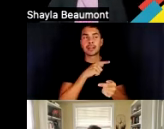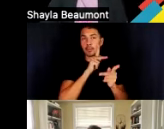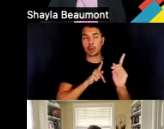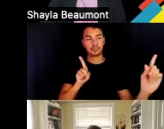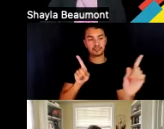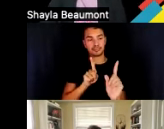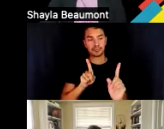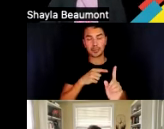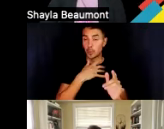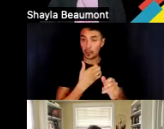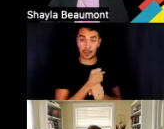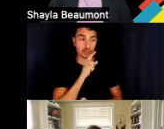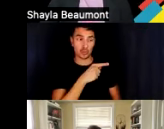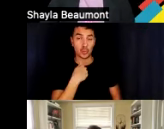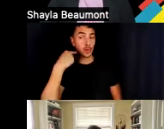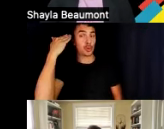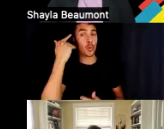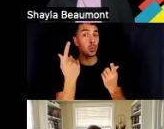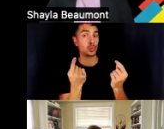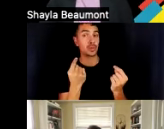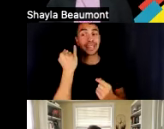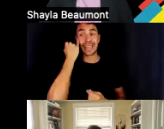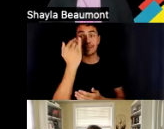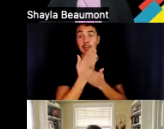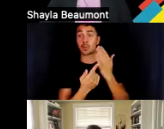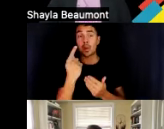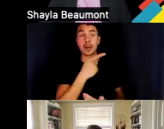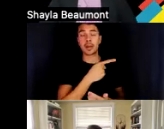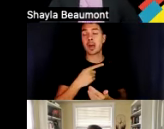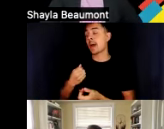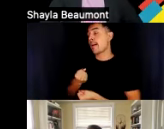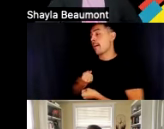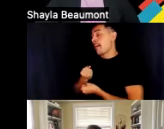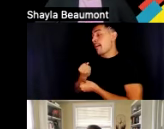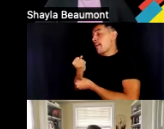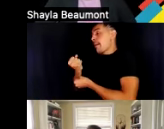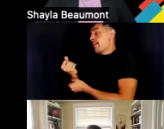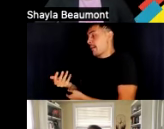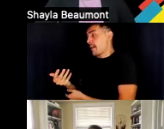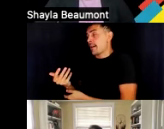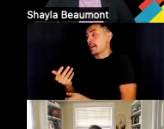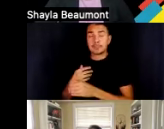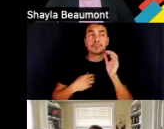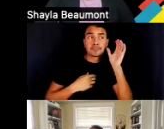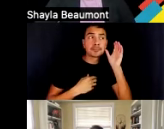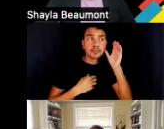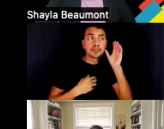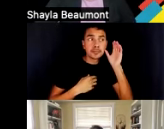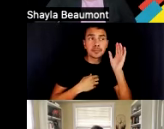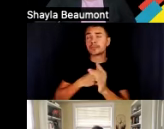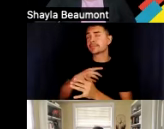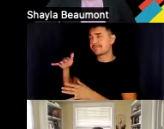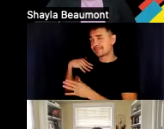be sure that we know what to do. If someone does talk to you about having feelings or having thoughts,